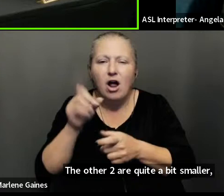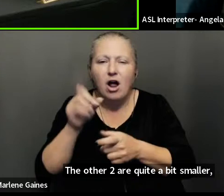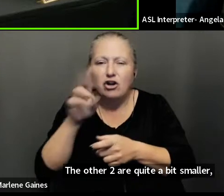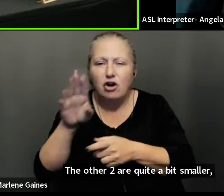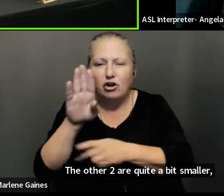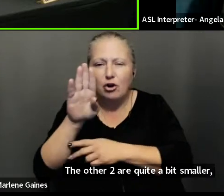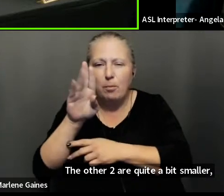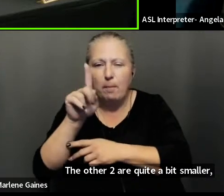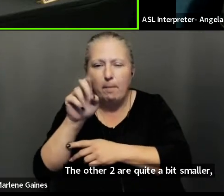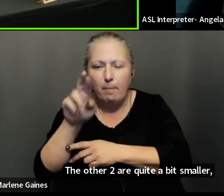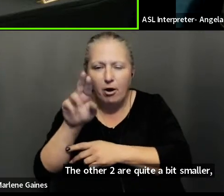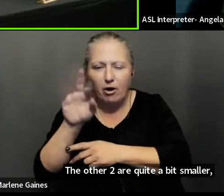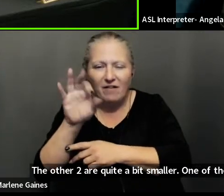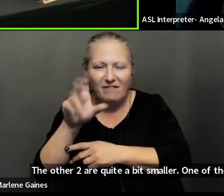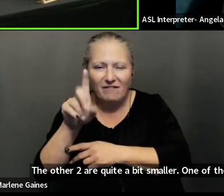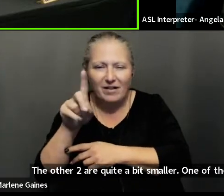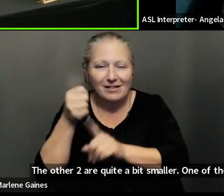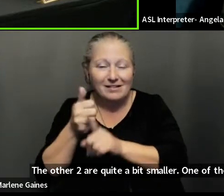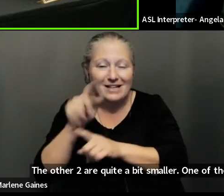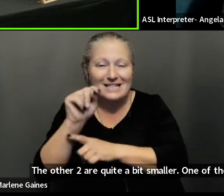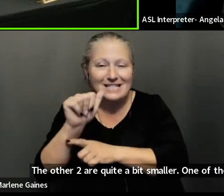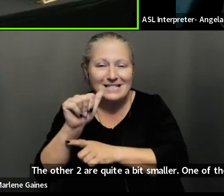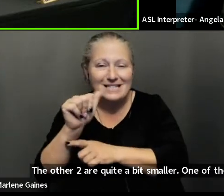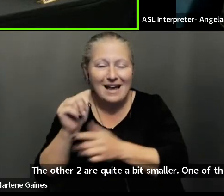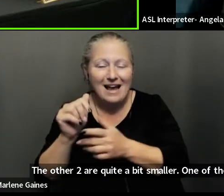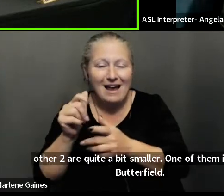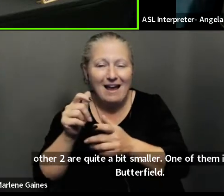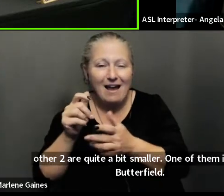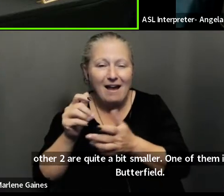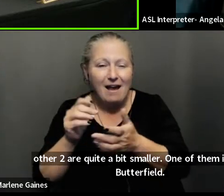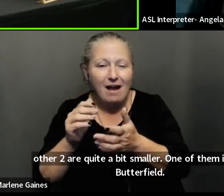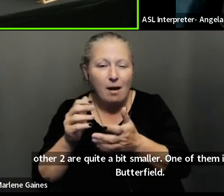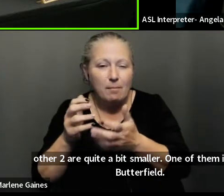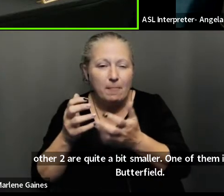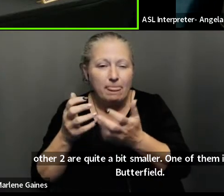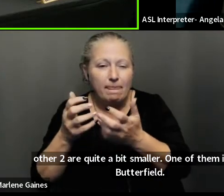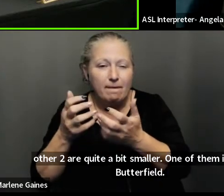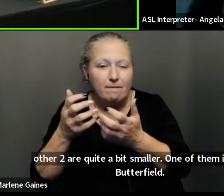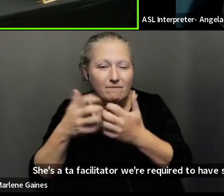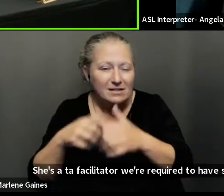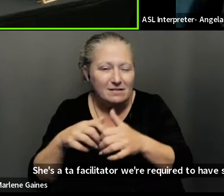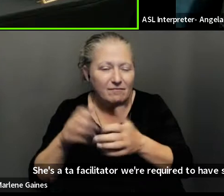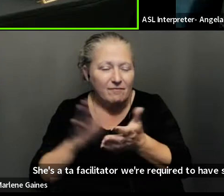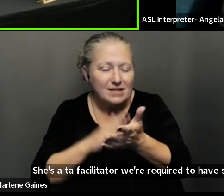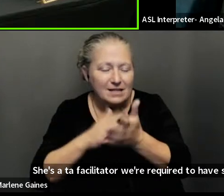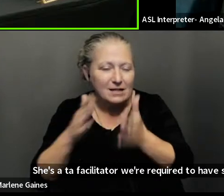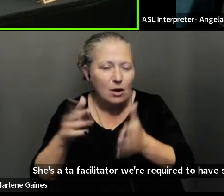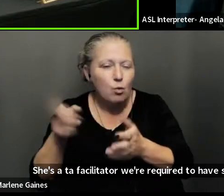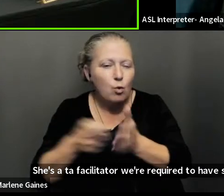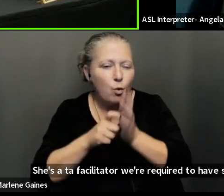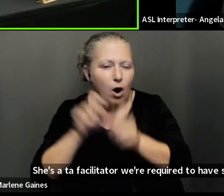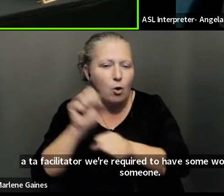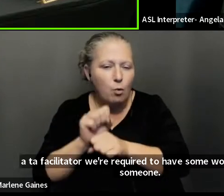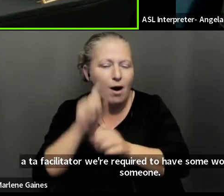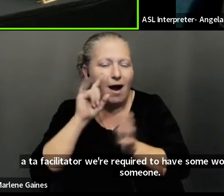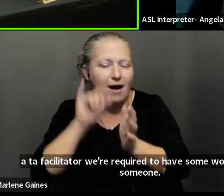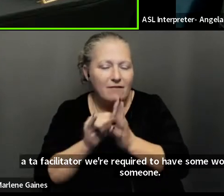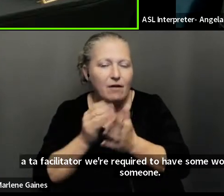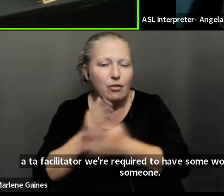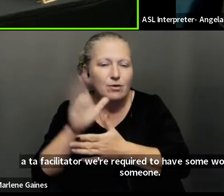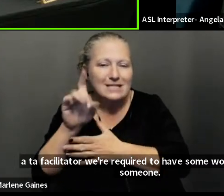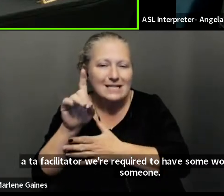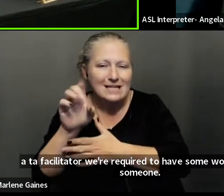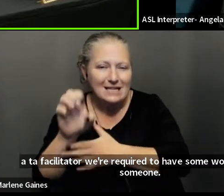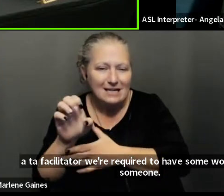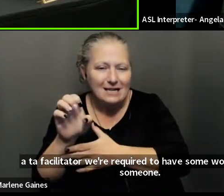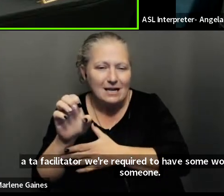Butterfield. She's a TA facilitator. We're required to have some work with someone identified through the CDE